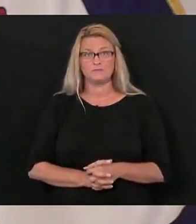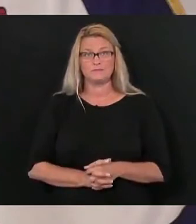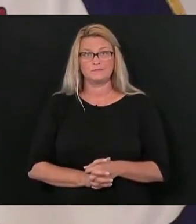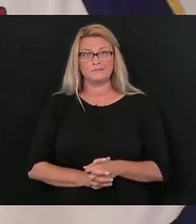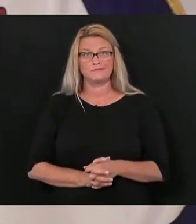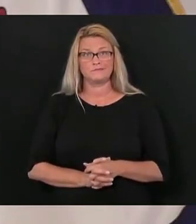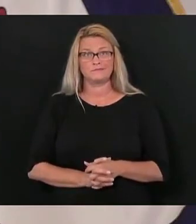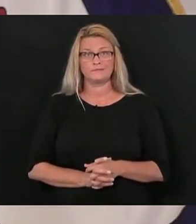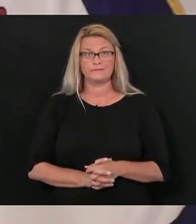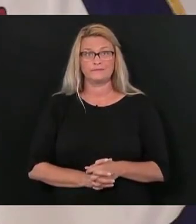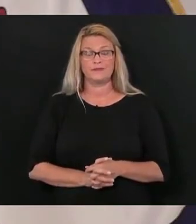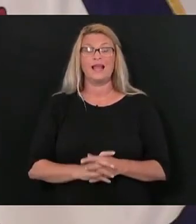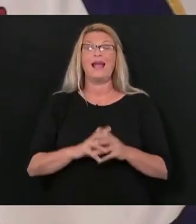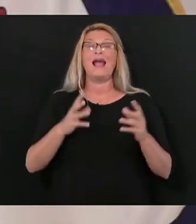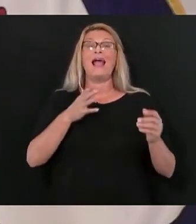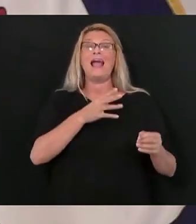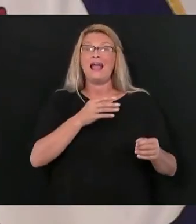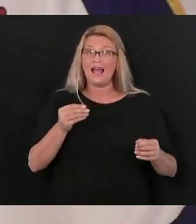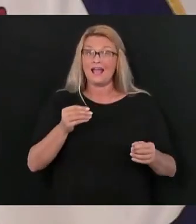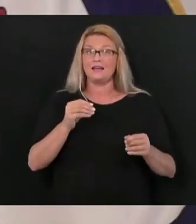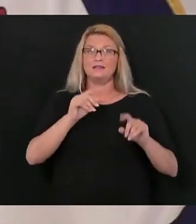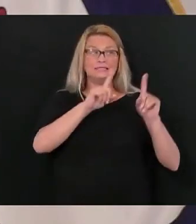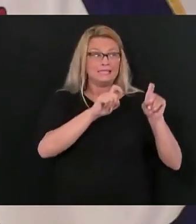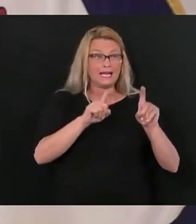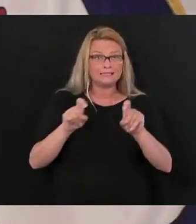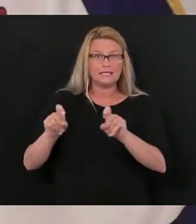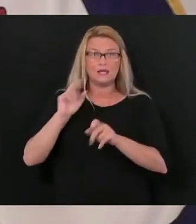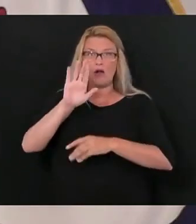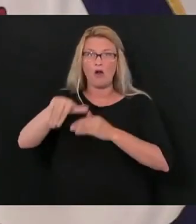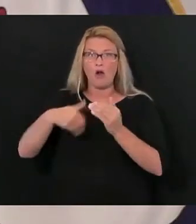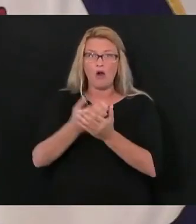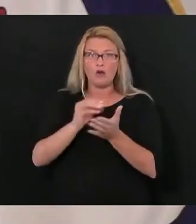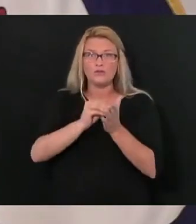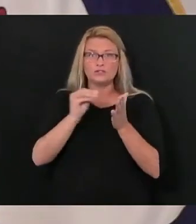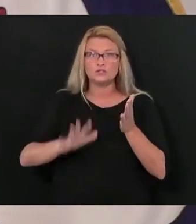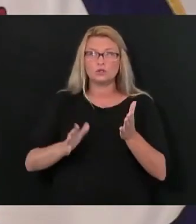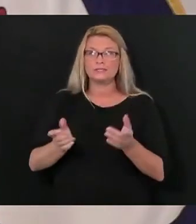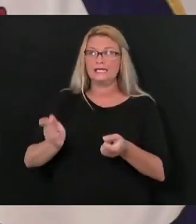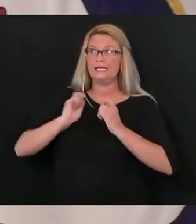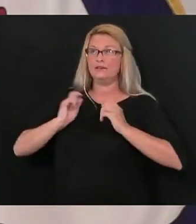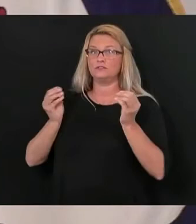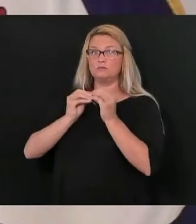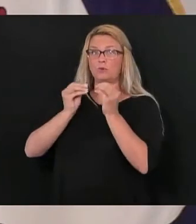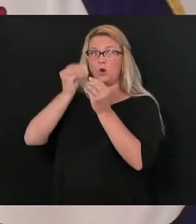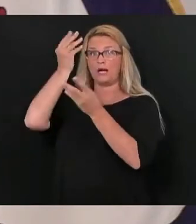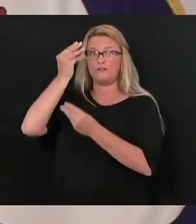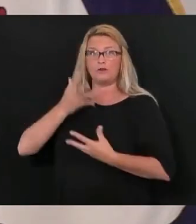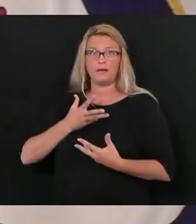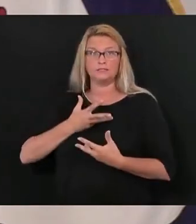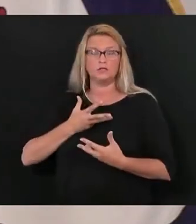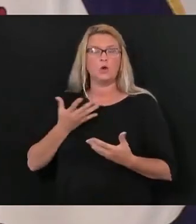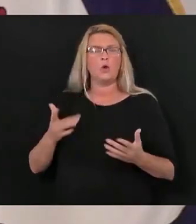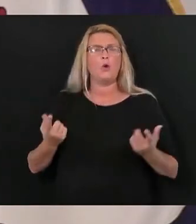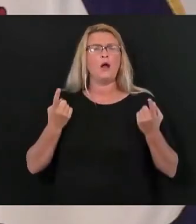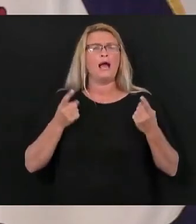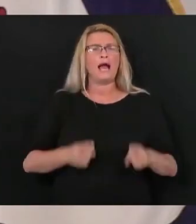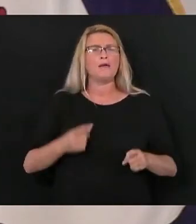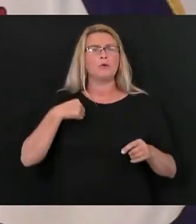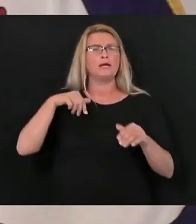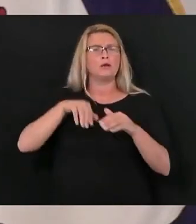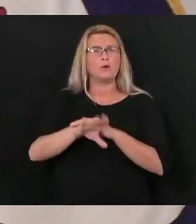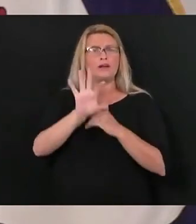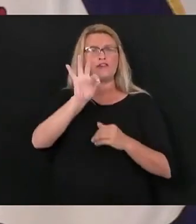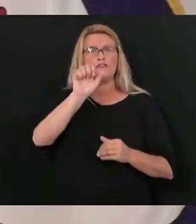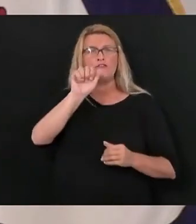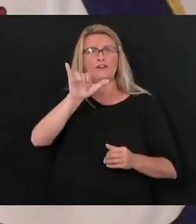us information. What if we go into Fayette County and we test the volleyball team and the soccer team